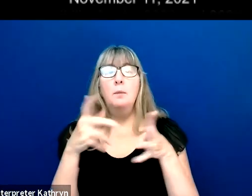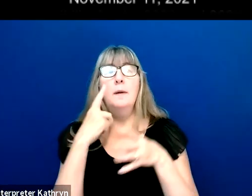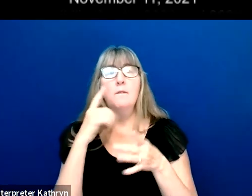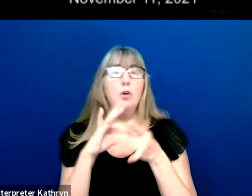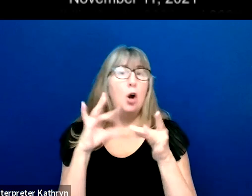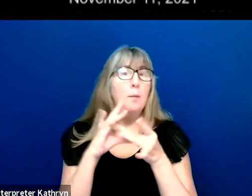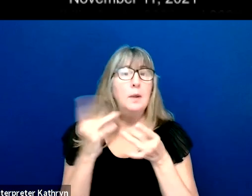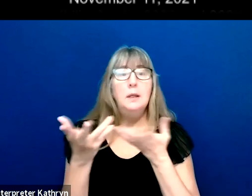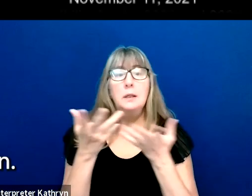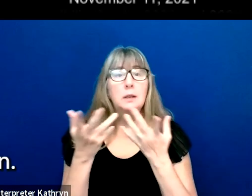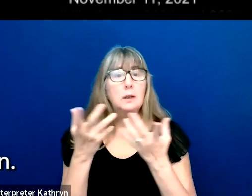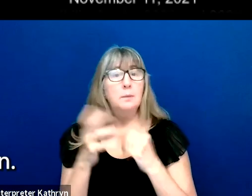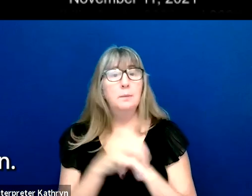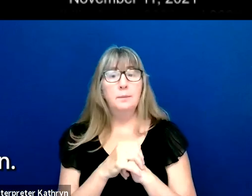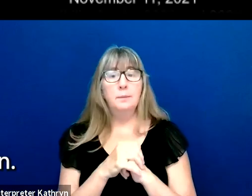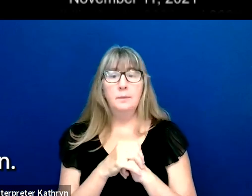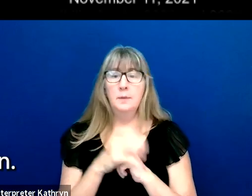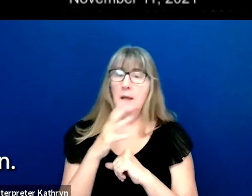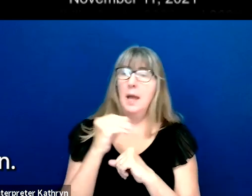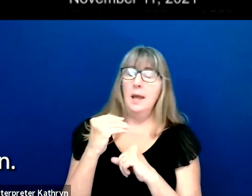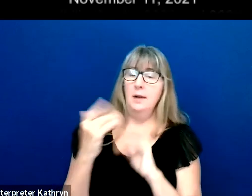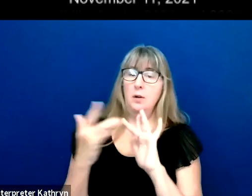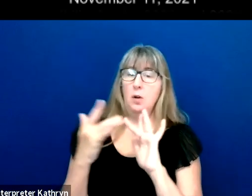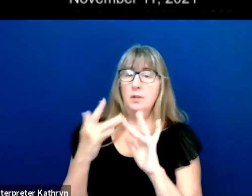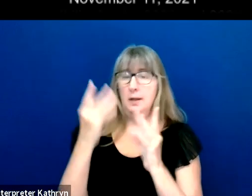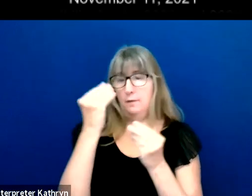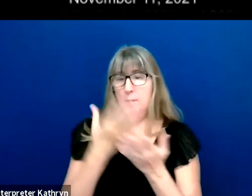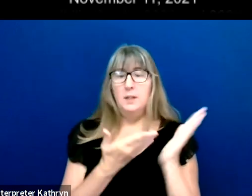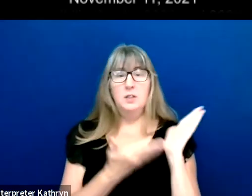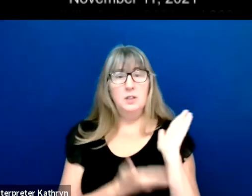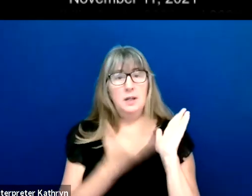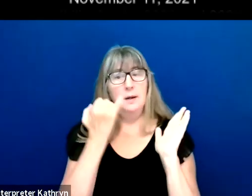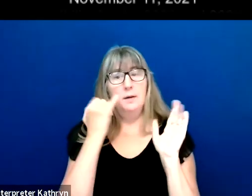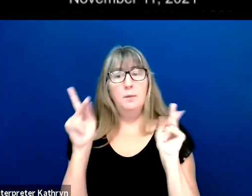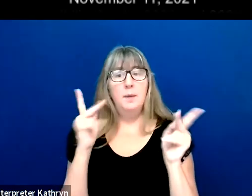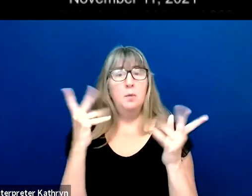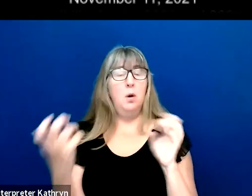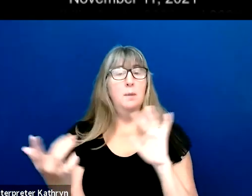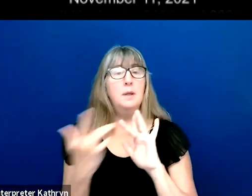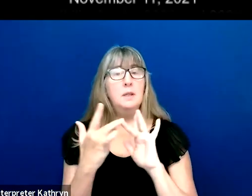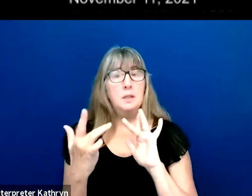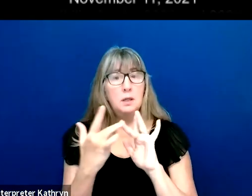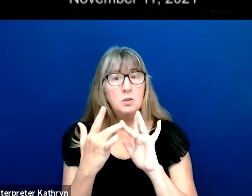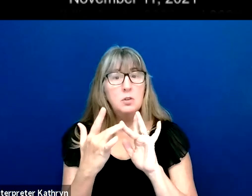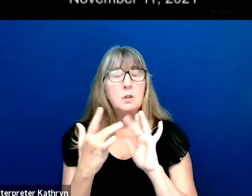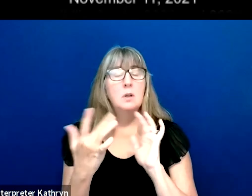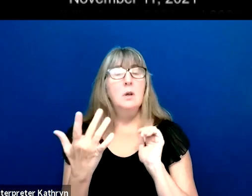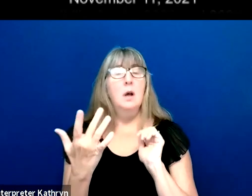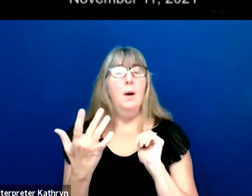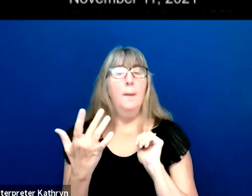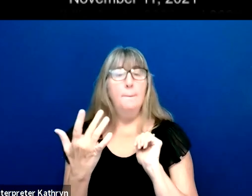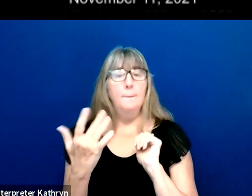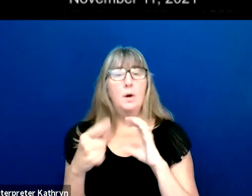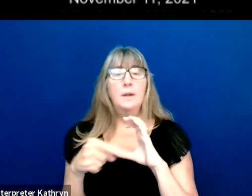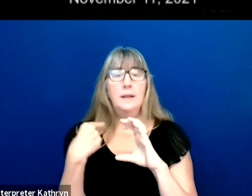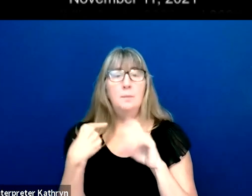interaction. And of course, our contact information. So if folks want to be in touch, our email